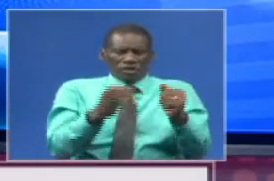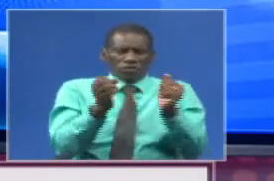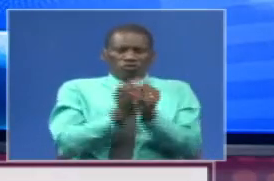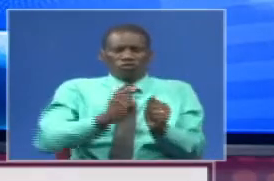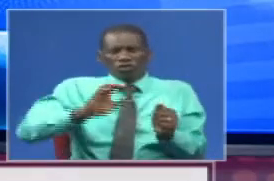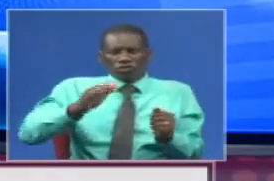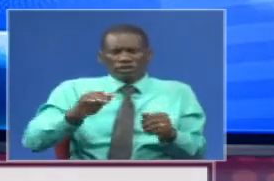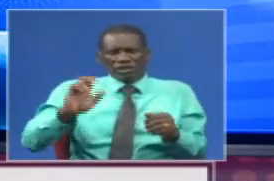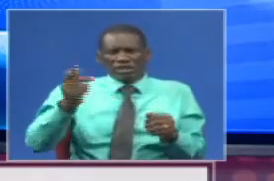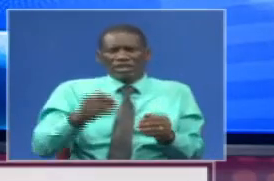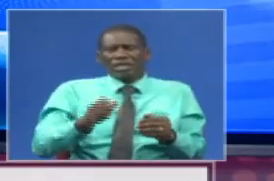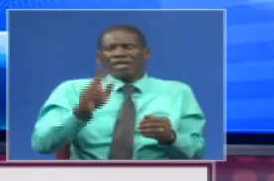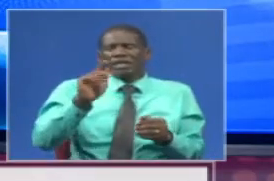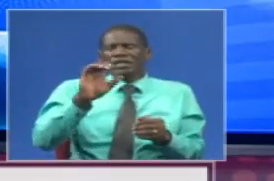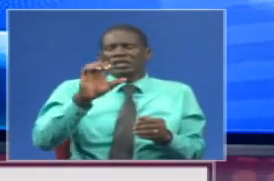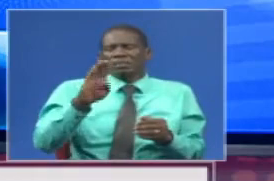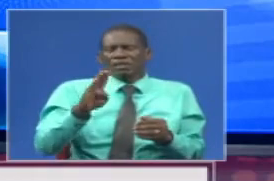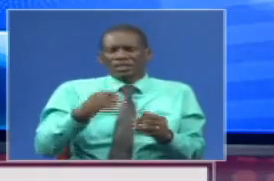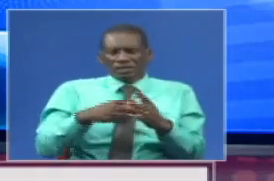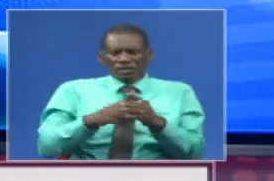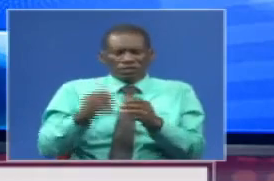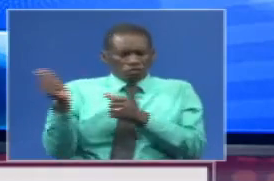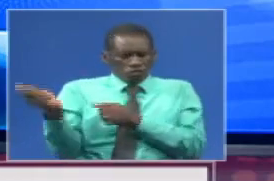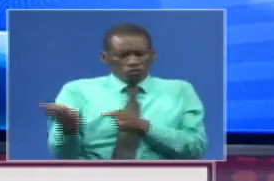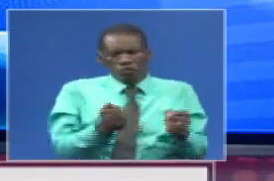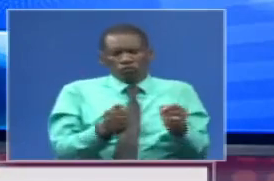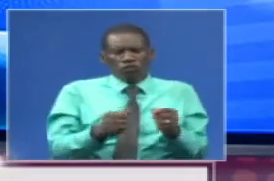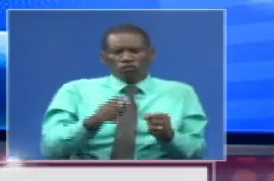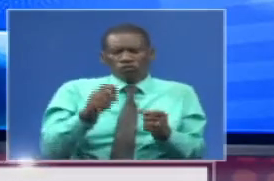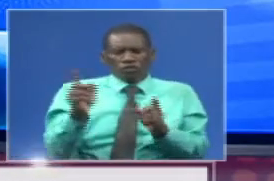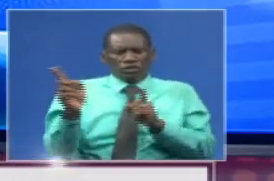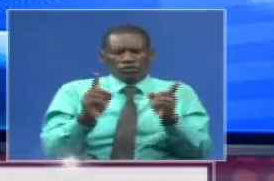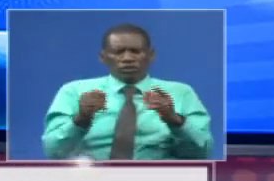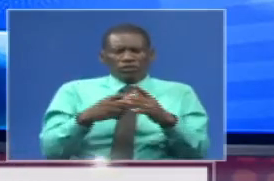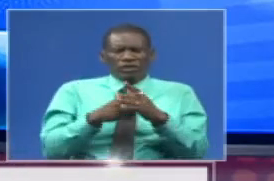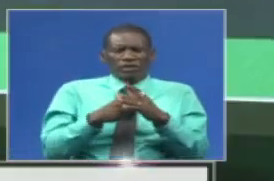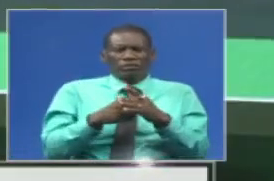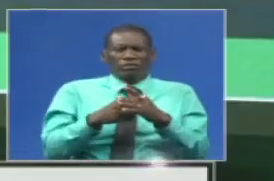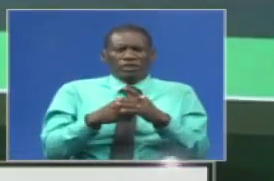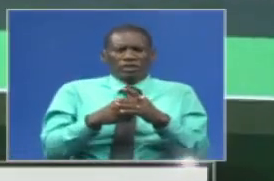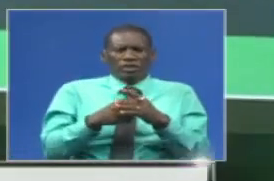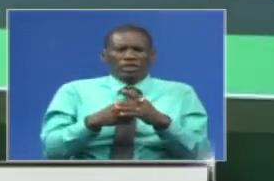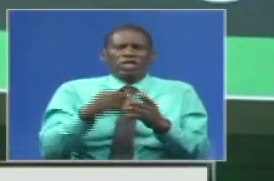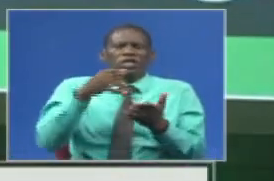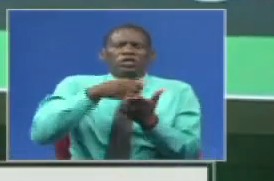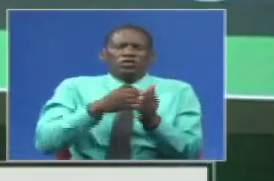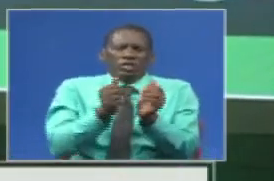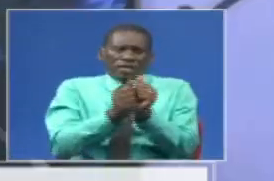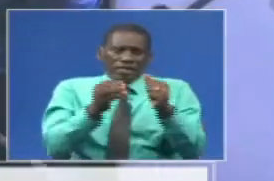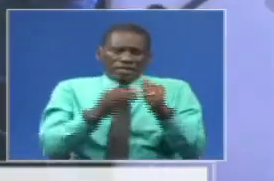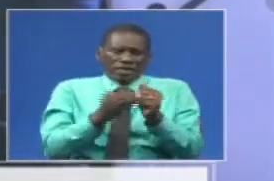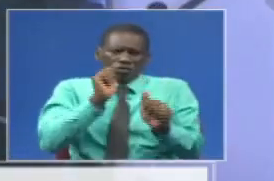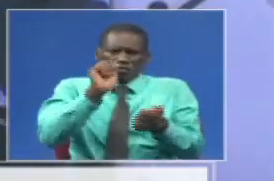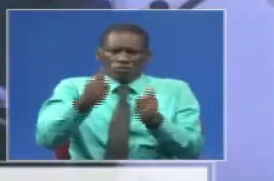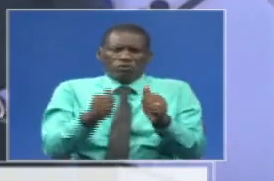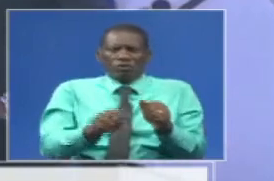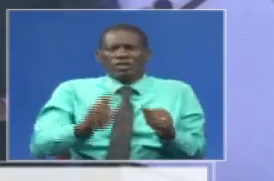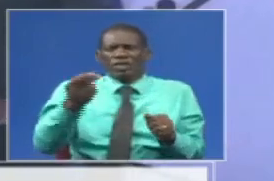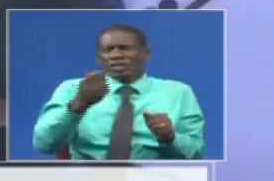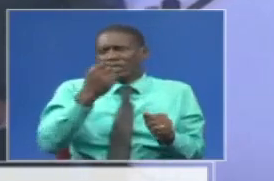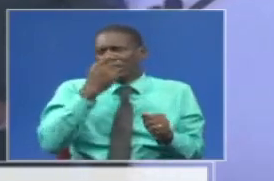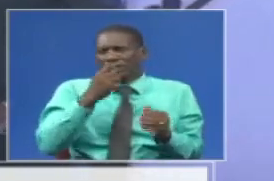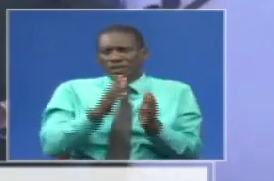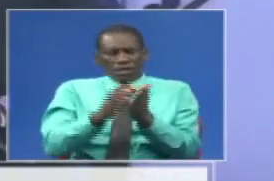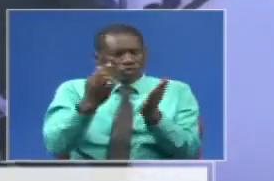Dubbed KCB East Africa Golf Tour, the 8-month-long series will comprise an 18-leg amateur series in Kenya with Tanzania and